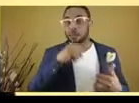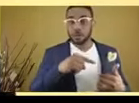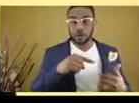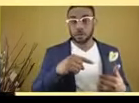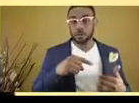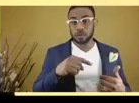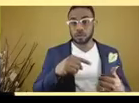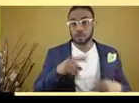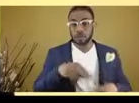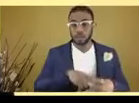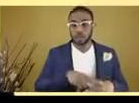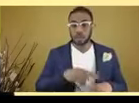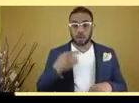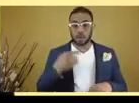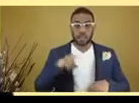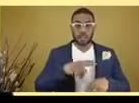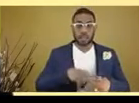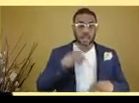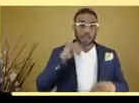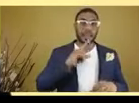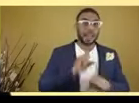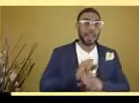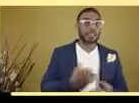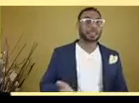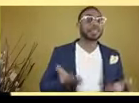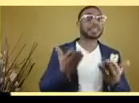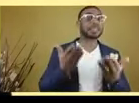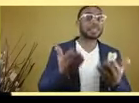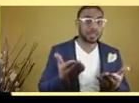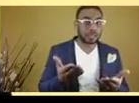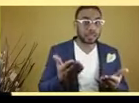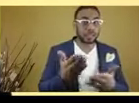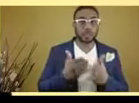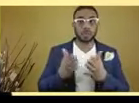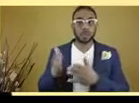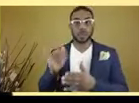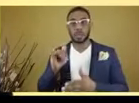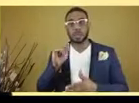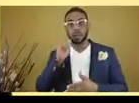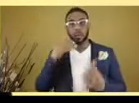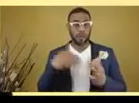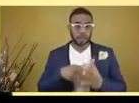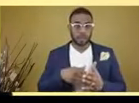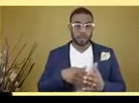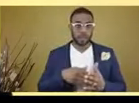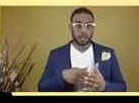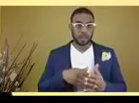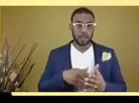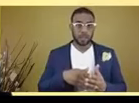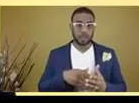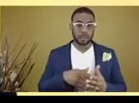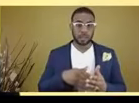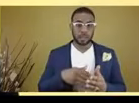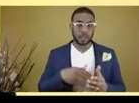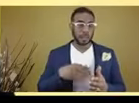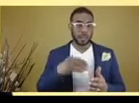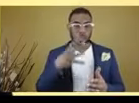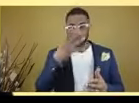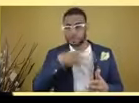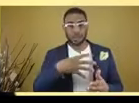religious nationalism that actually suggests in some ways that racism and denying help for the